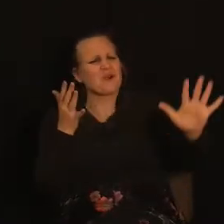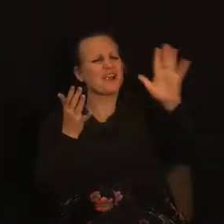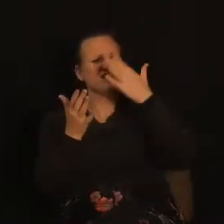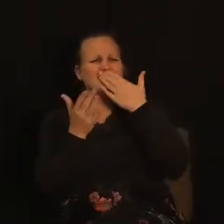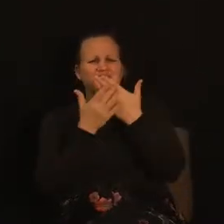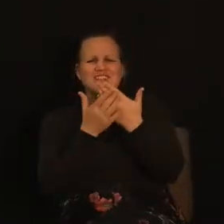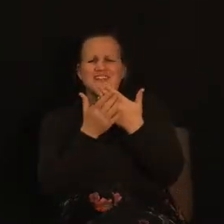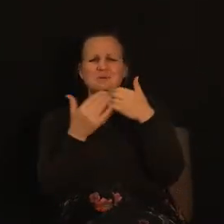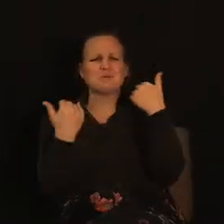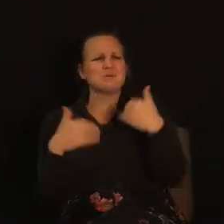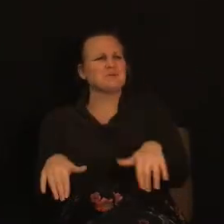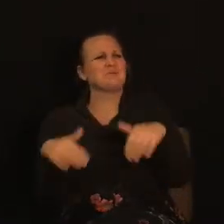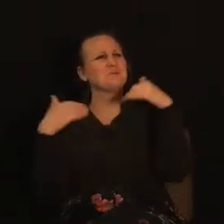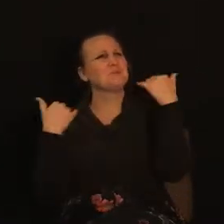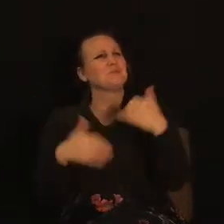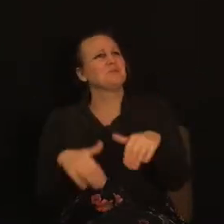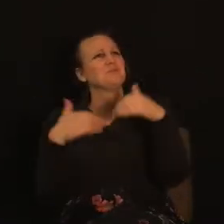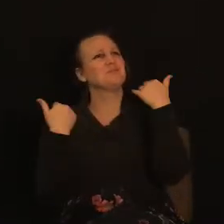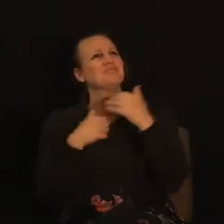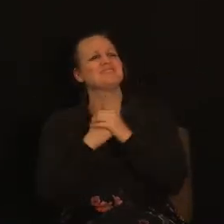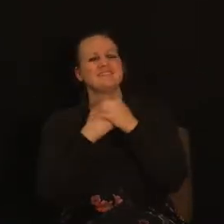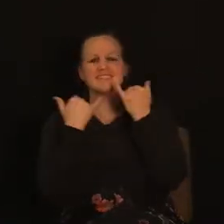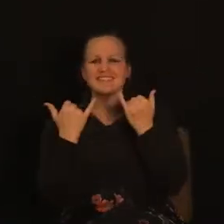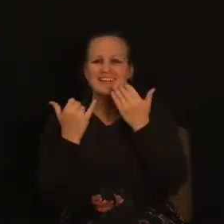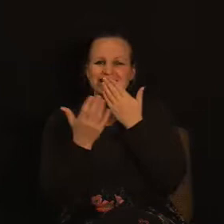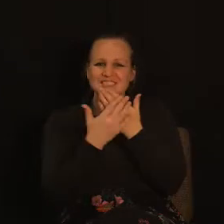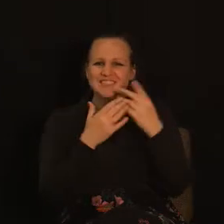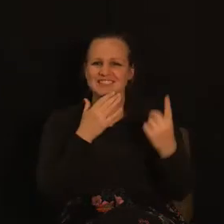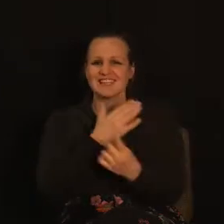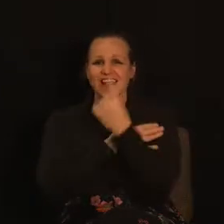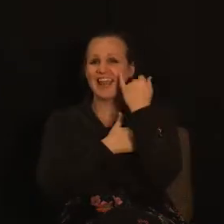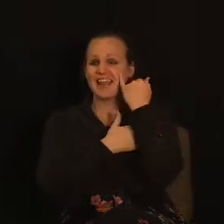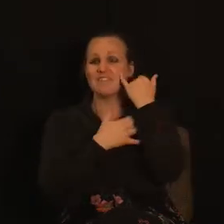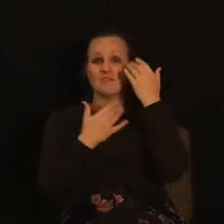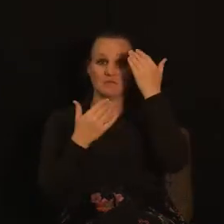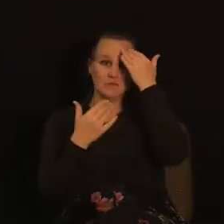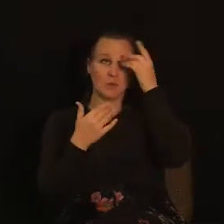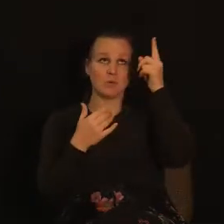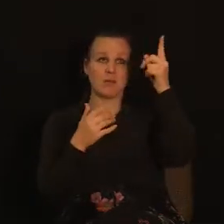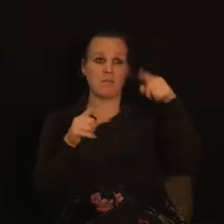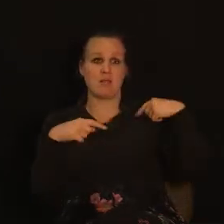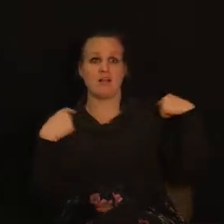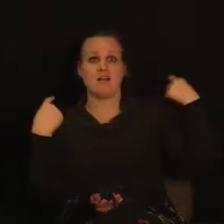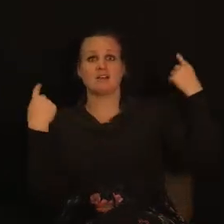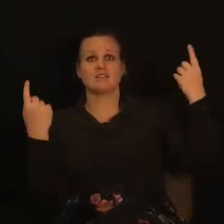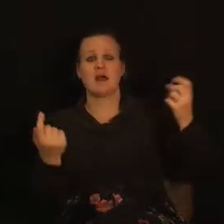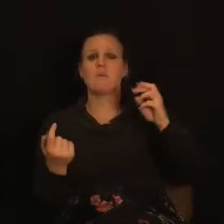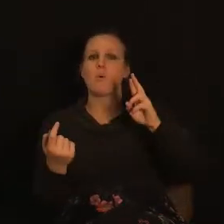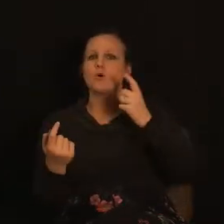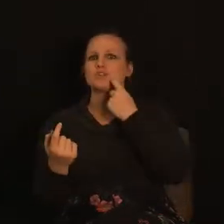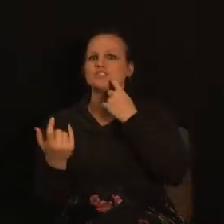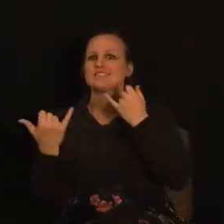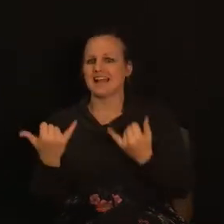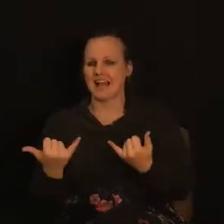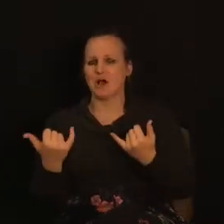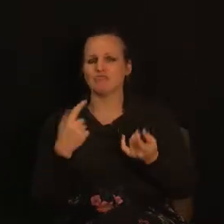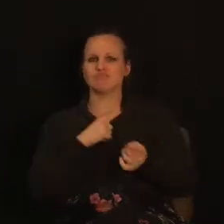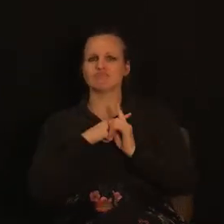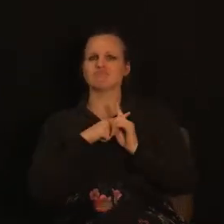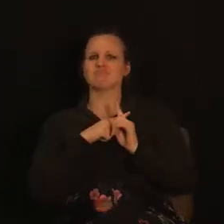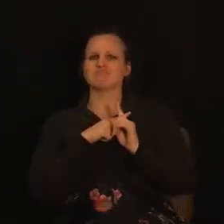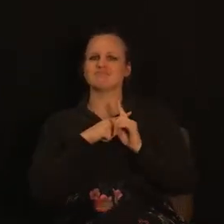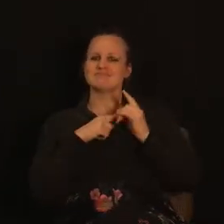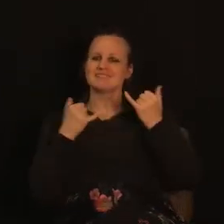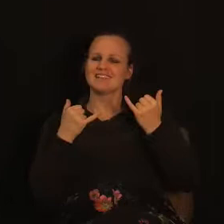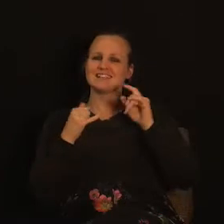So today is a really good day. If you have known the Lord a long time or if you're just coming to know him, today is the first step